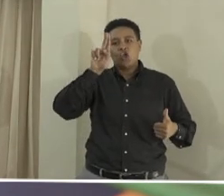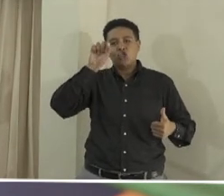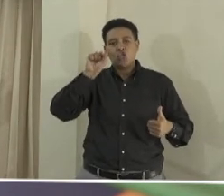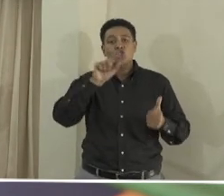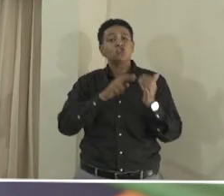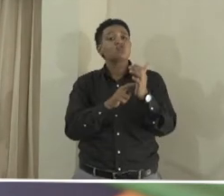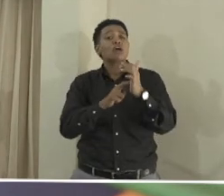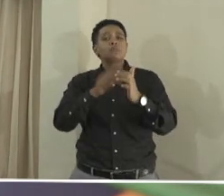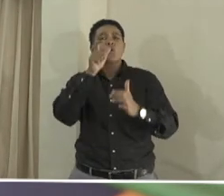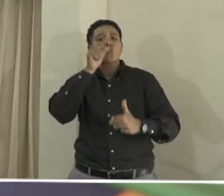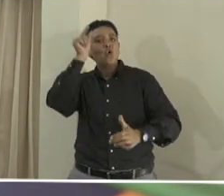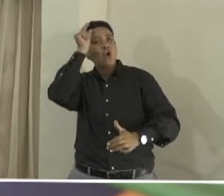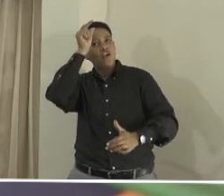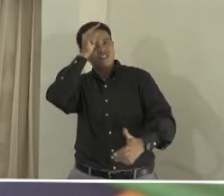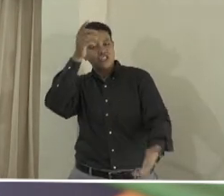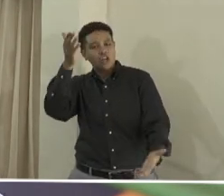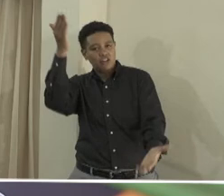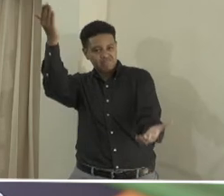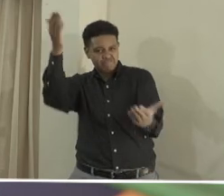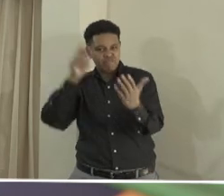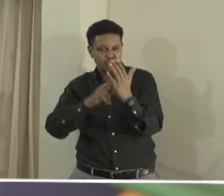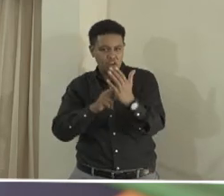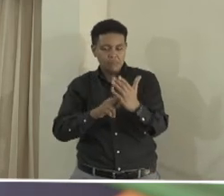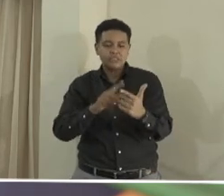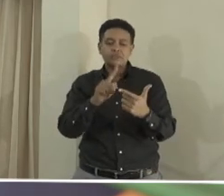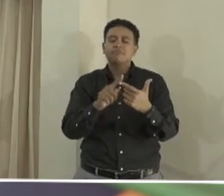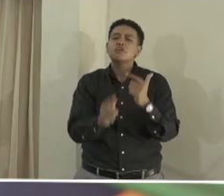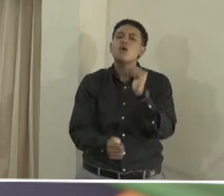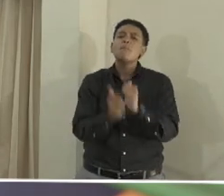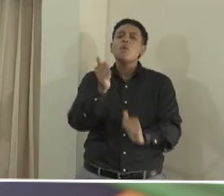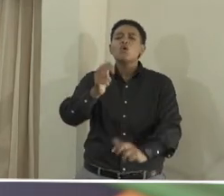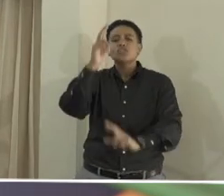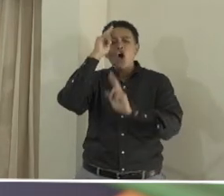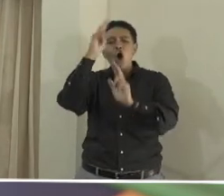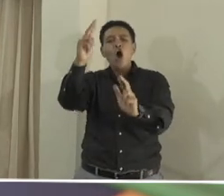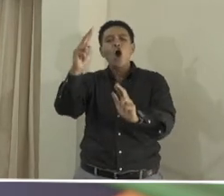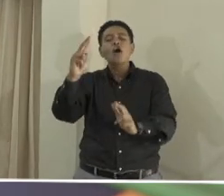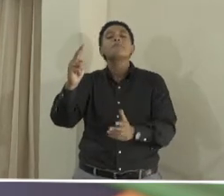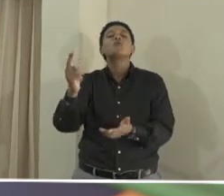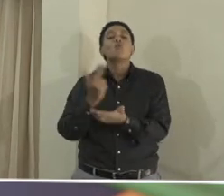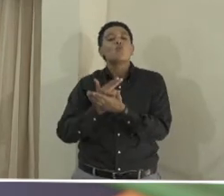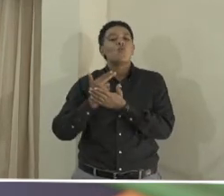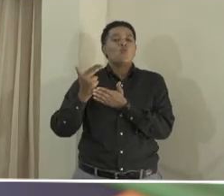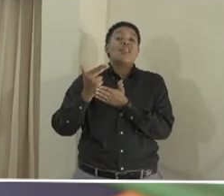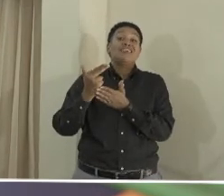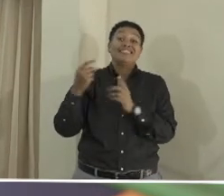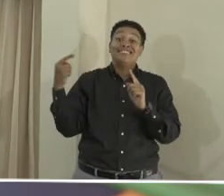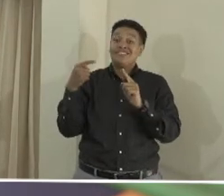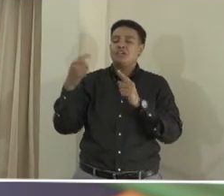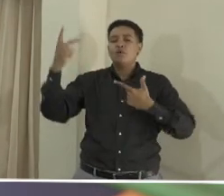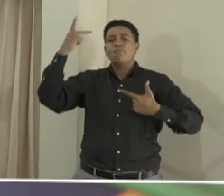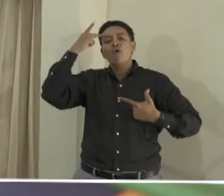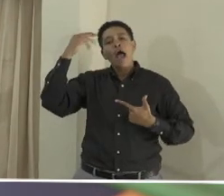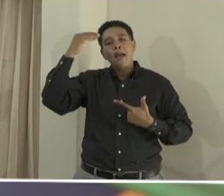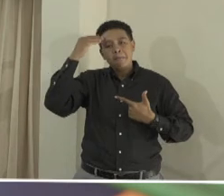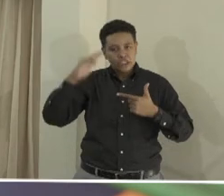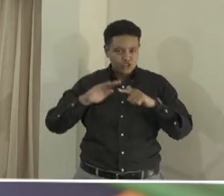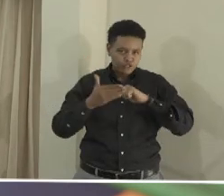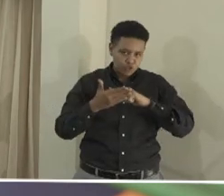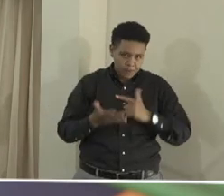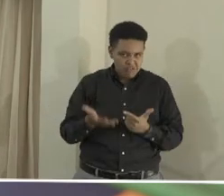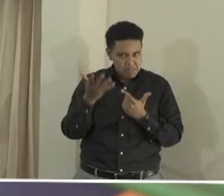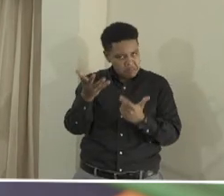the Governor General. The Most Honorable Andrew Holness, Prime Minister